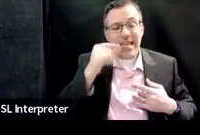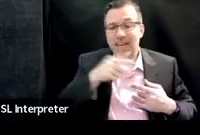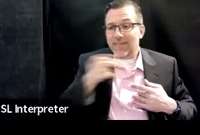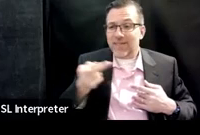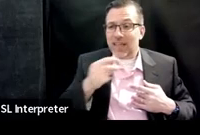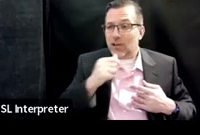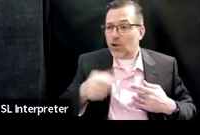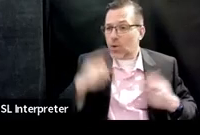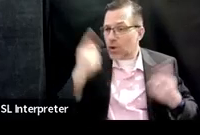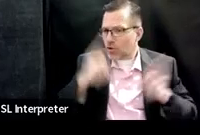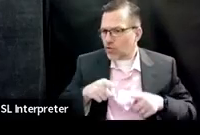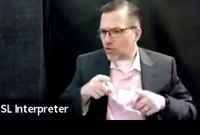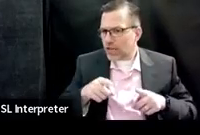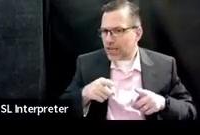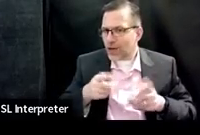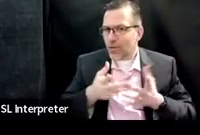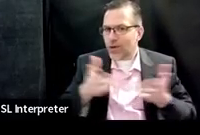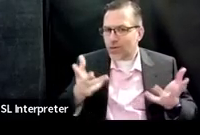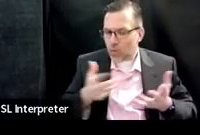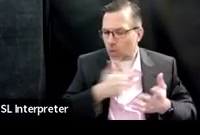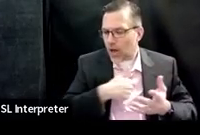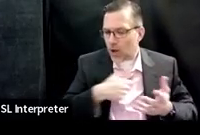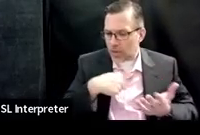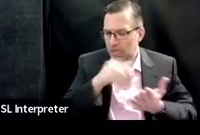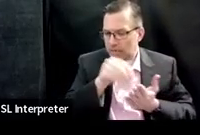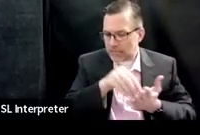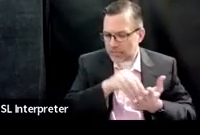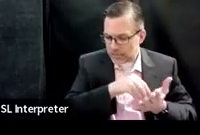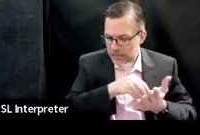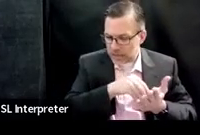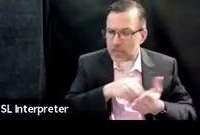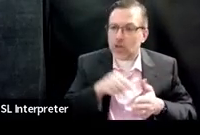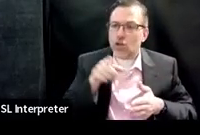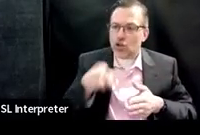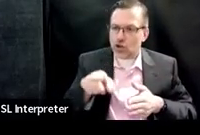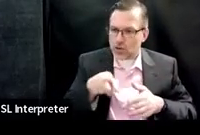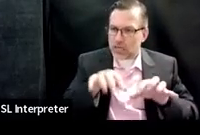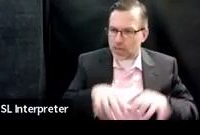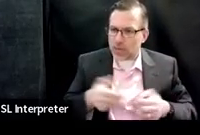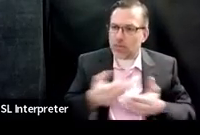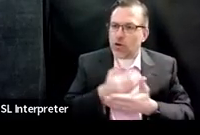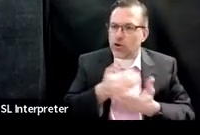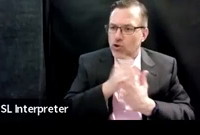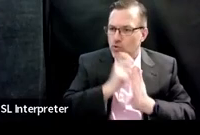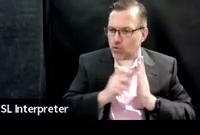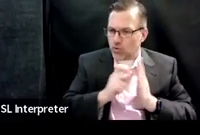what was captured, and creating a new written notice to explain that.